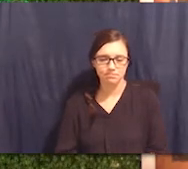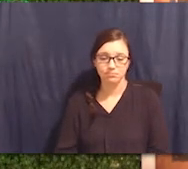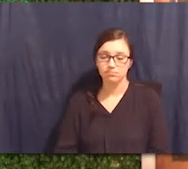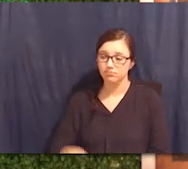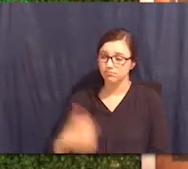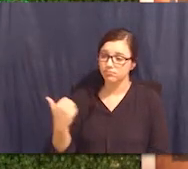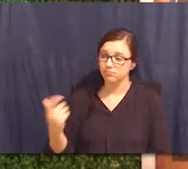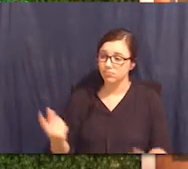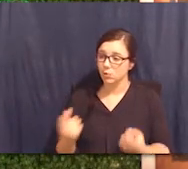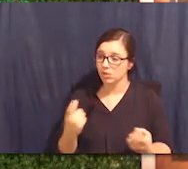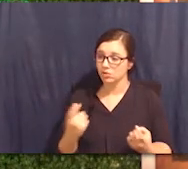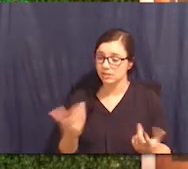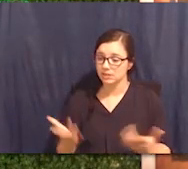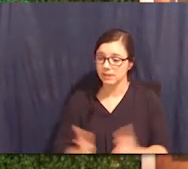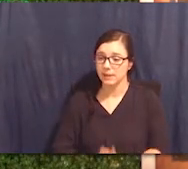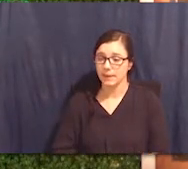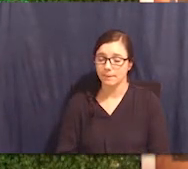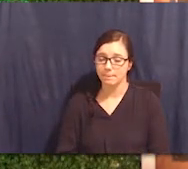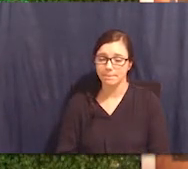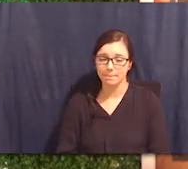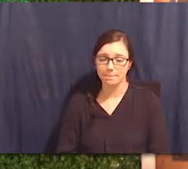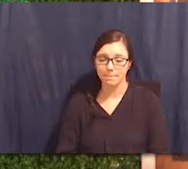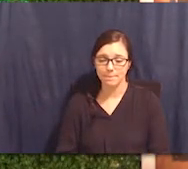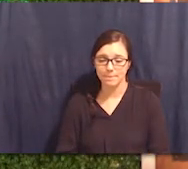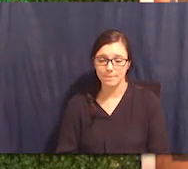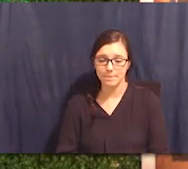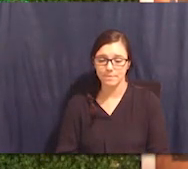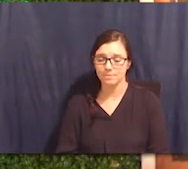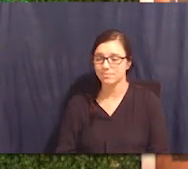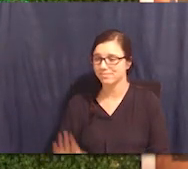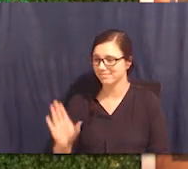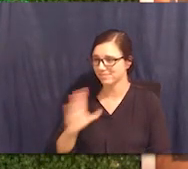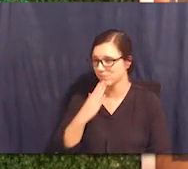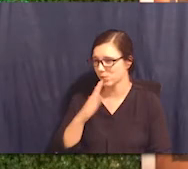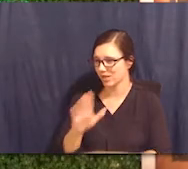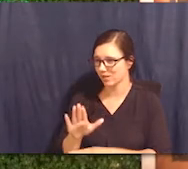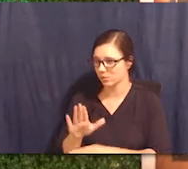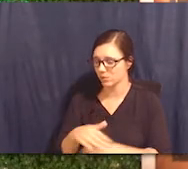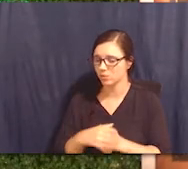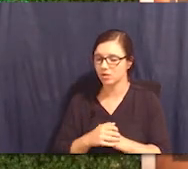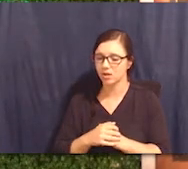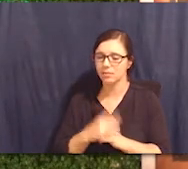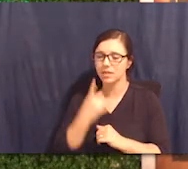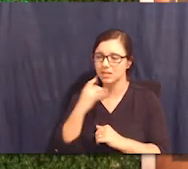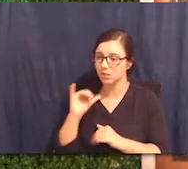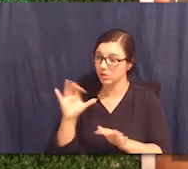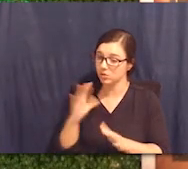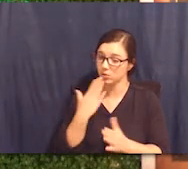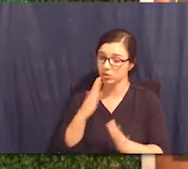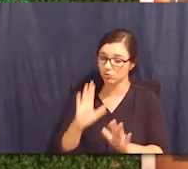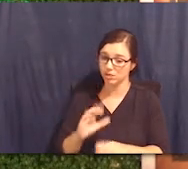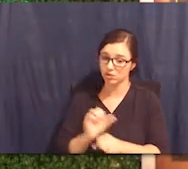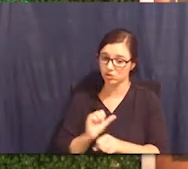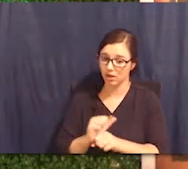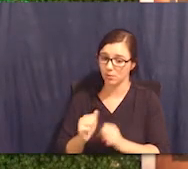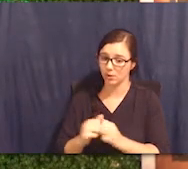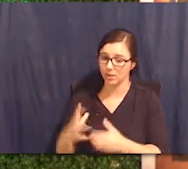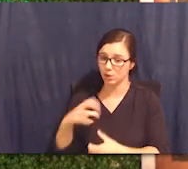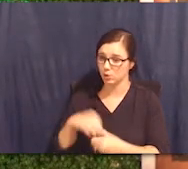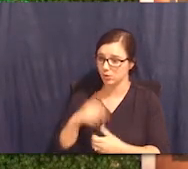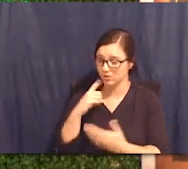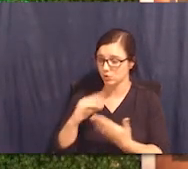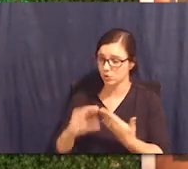All right, any other questions that I can help with today? Good afternoon. It sounds like you're doing a great job with inclusion